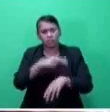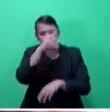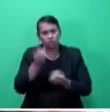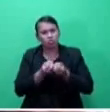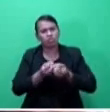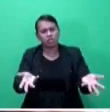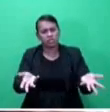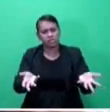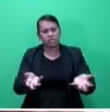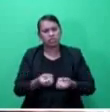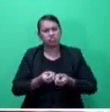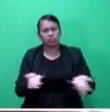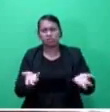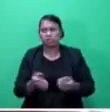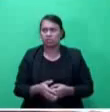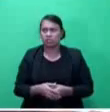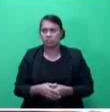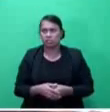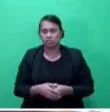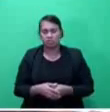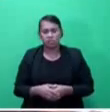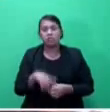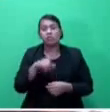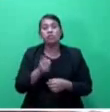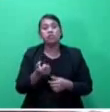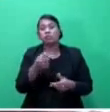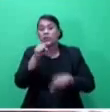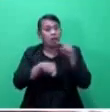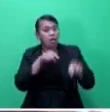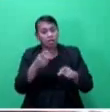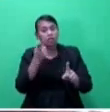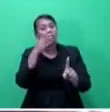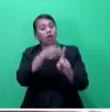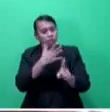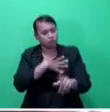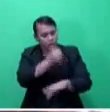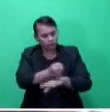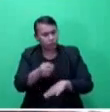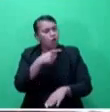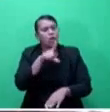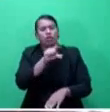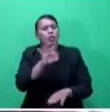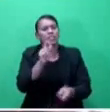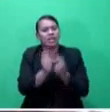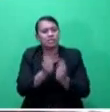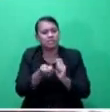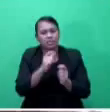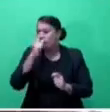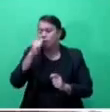that they could not catch the 82 people. Useless in the sense that they did not...